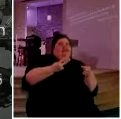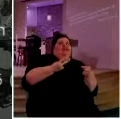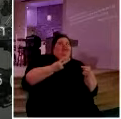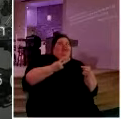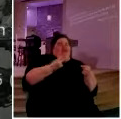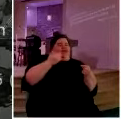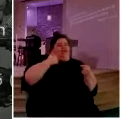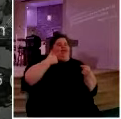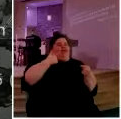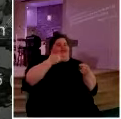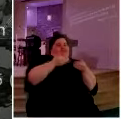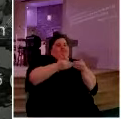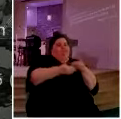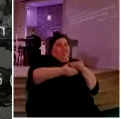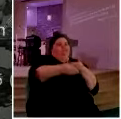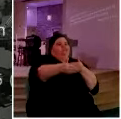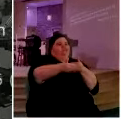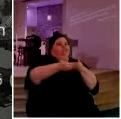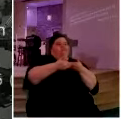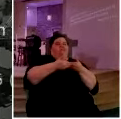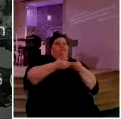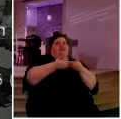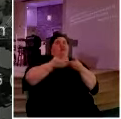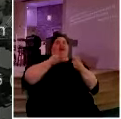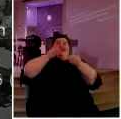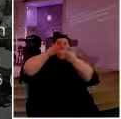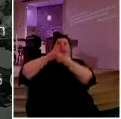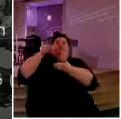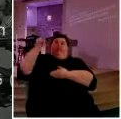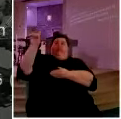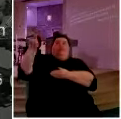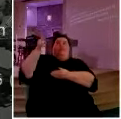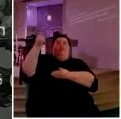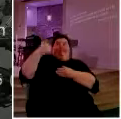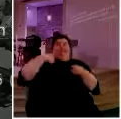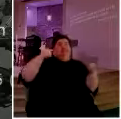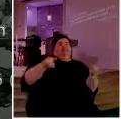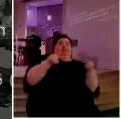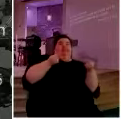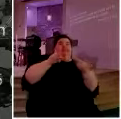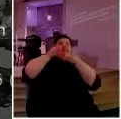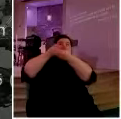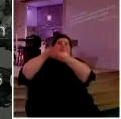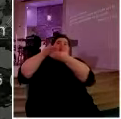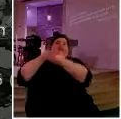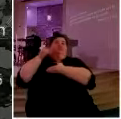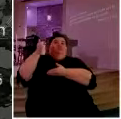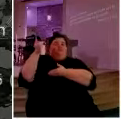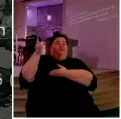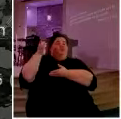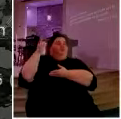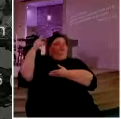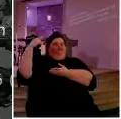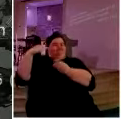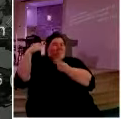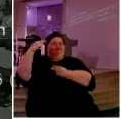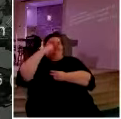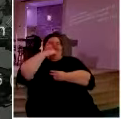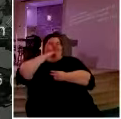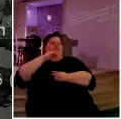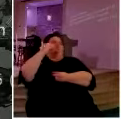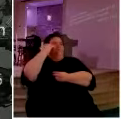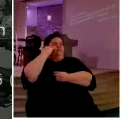me. Against thee, thee only, have I sinned and done this evil in thy sight, that thou mightest be justified